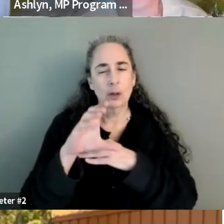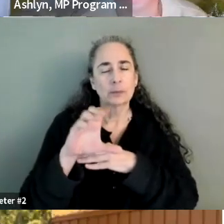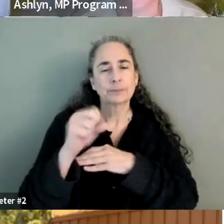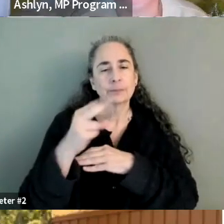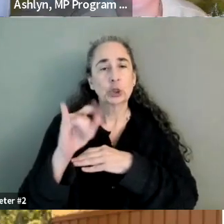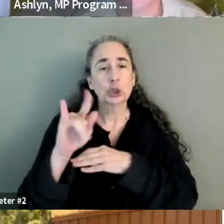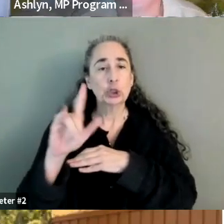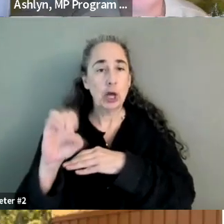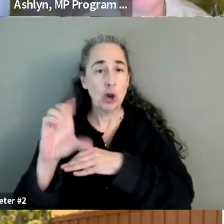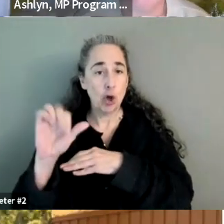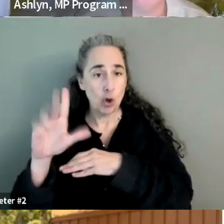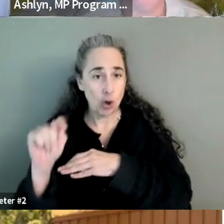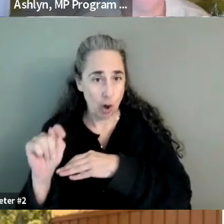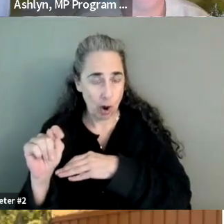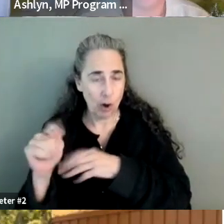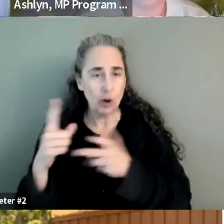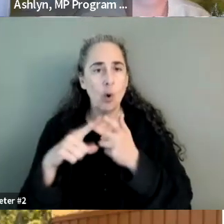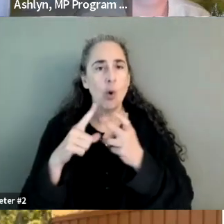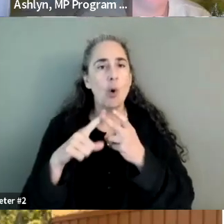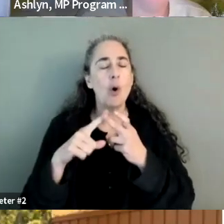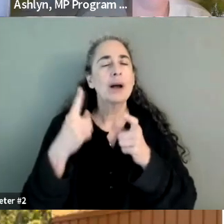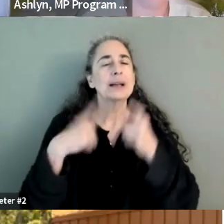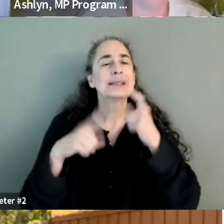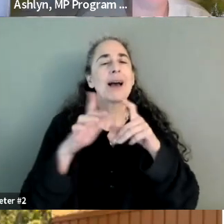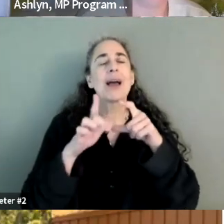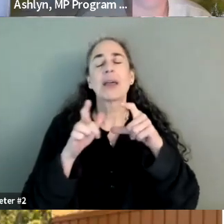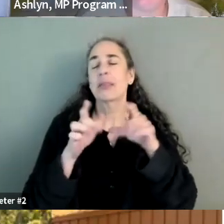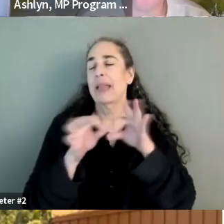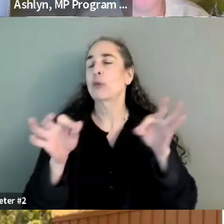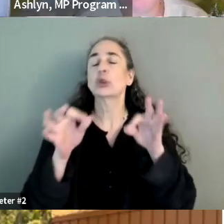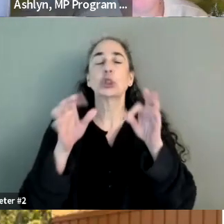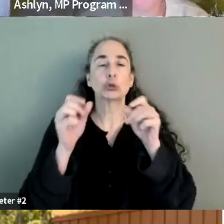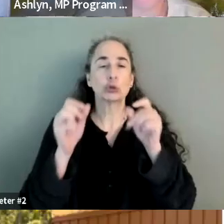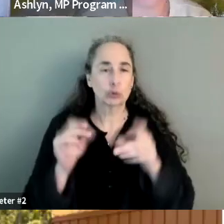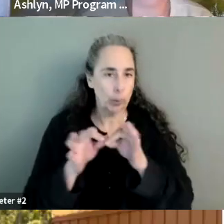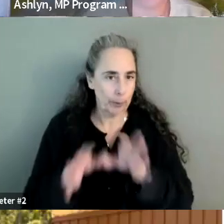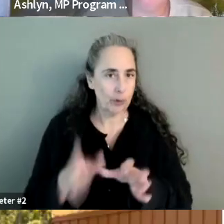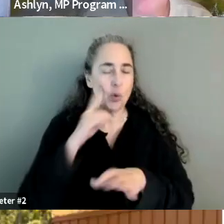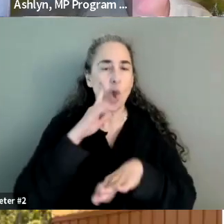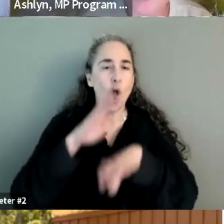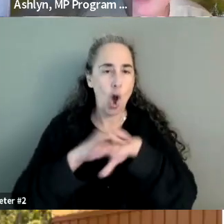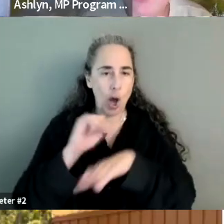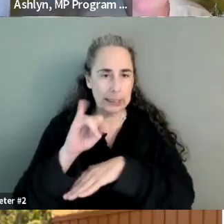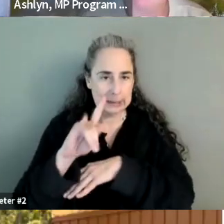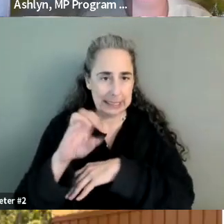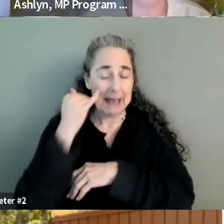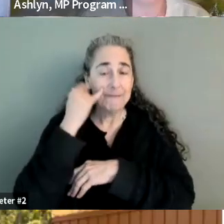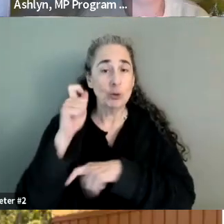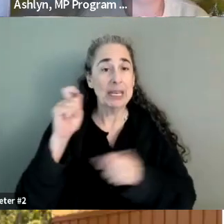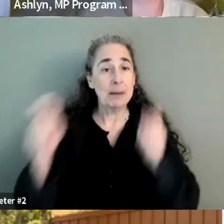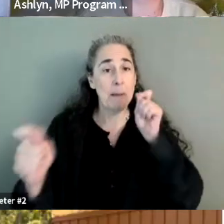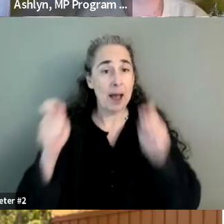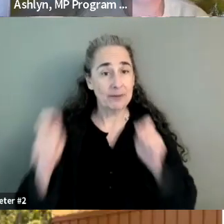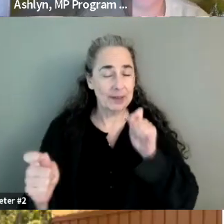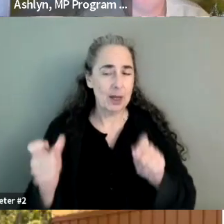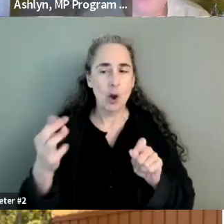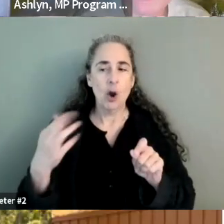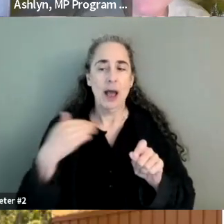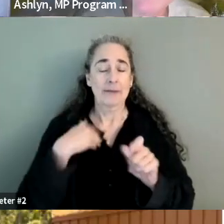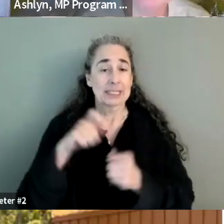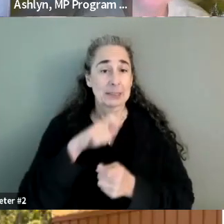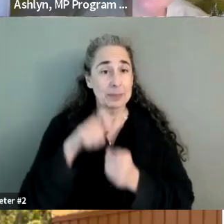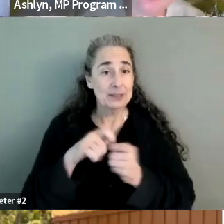language interpreters are on site. We're mindful as much as we can be. If you need modifications or have